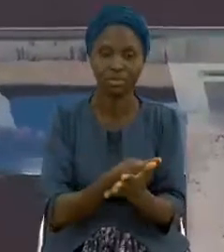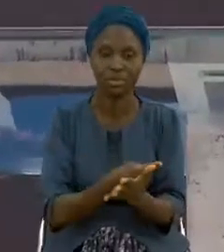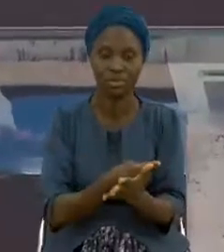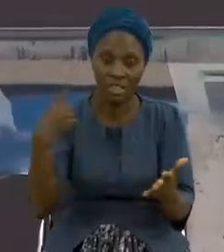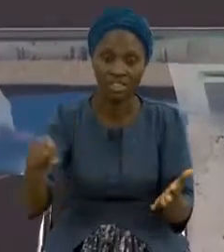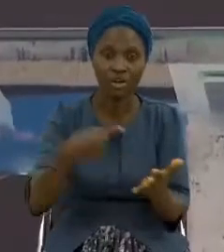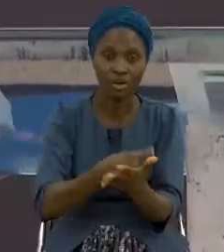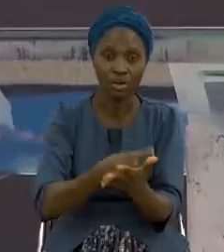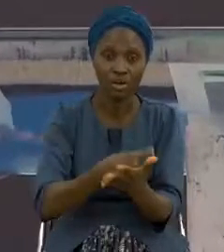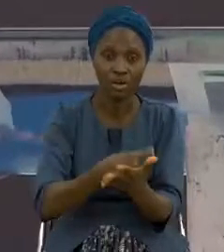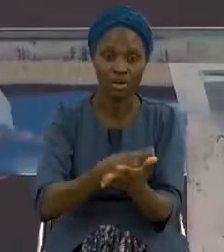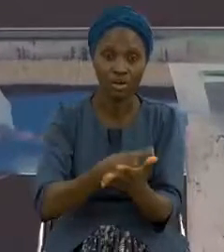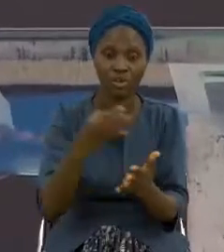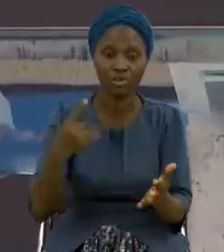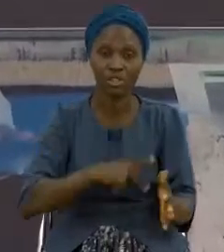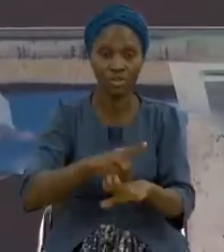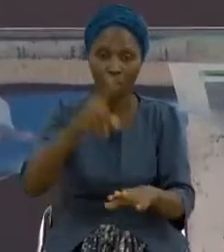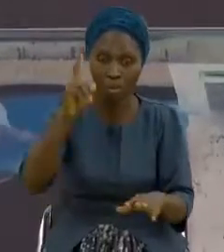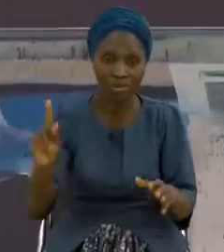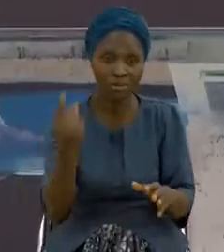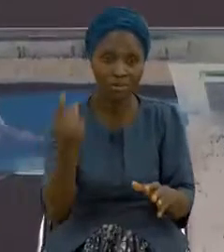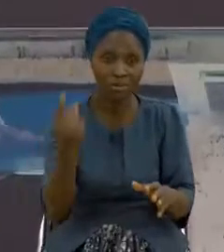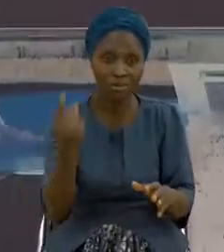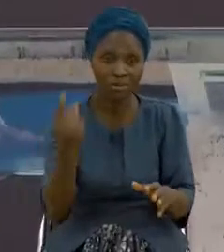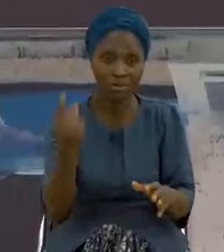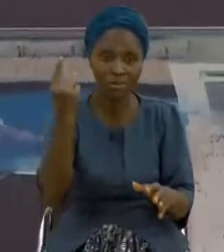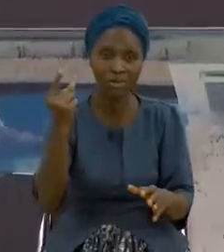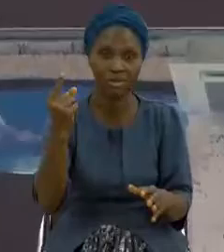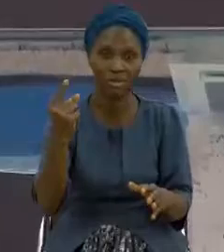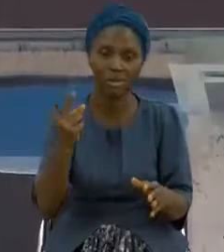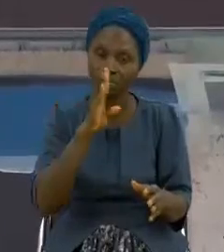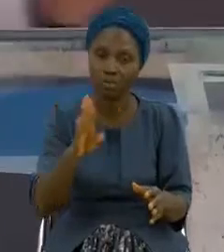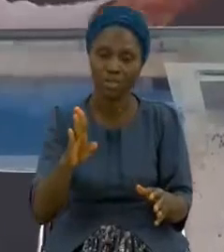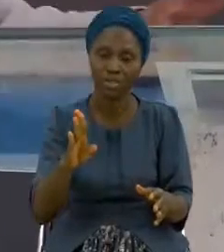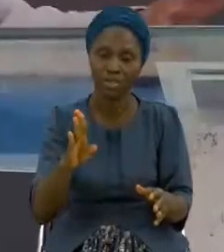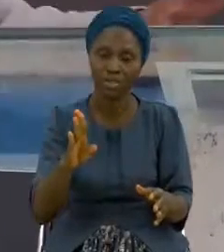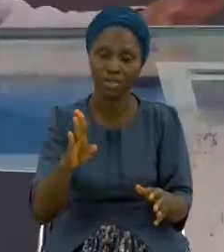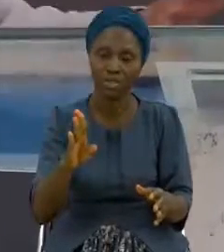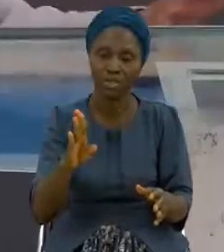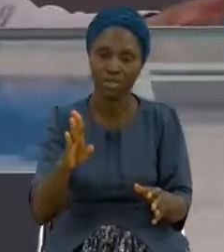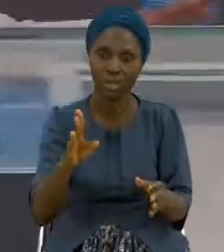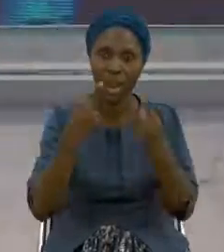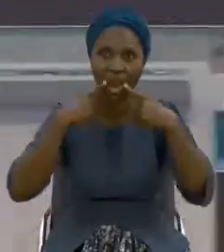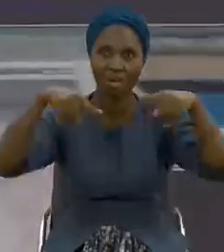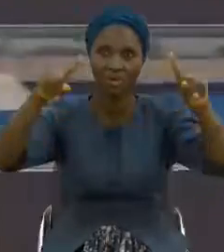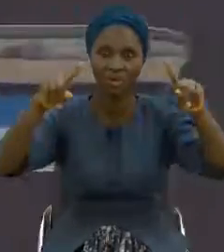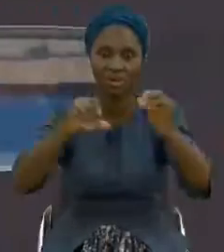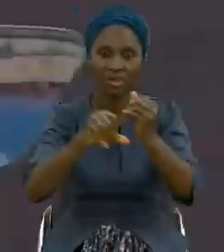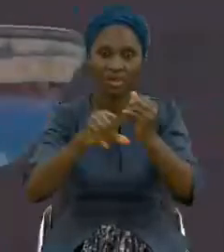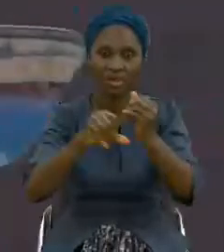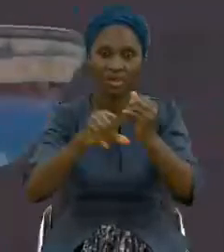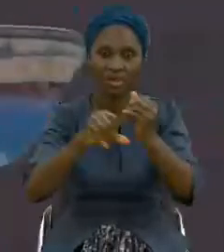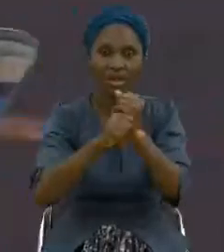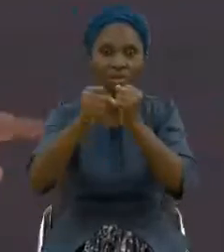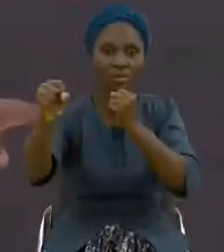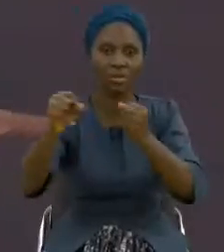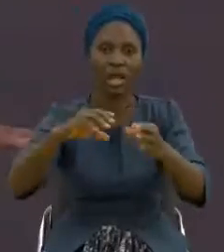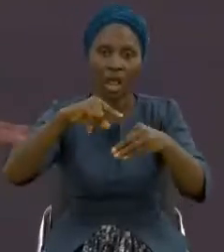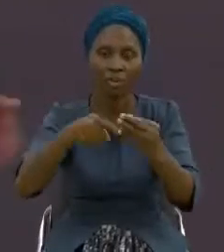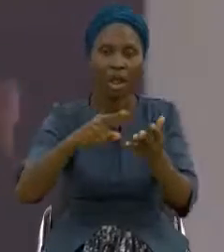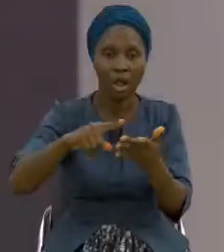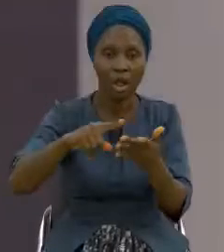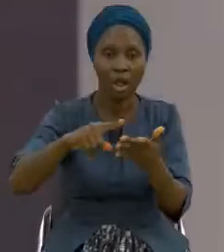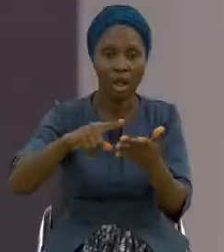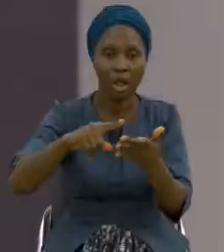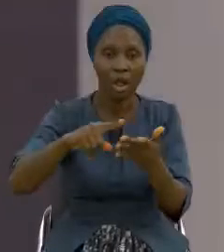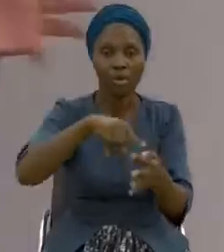first be published among all nations. Other things might have to be brushed